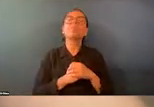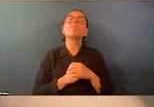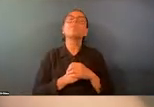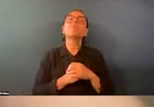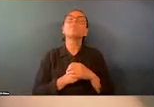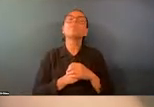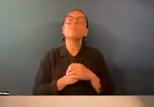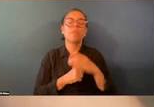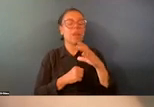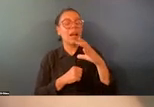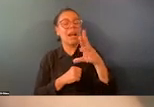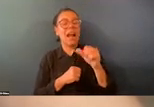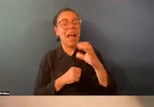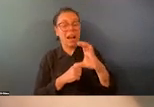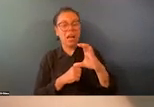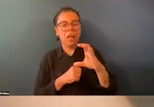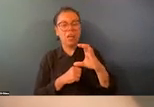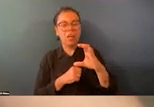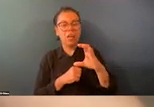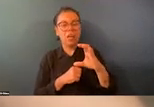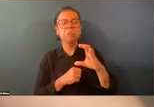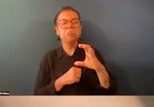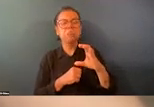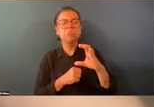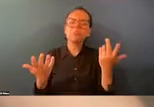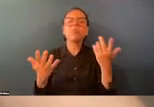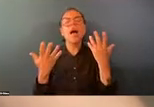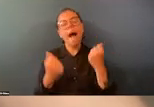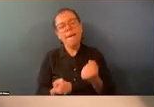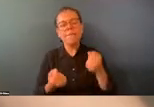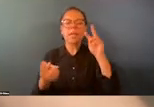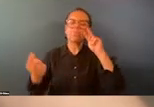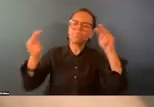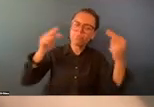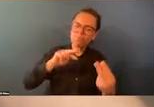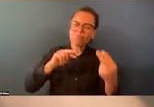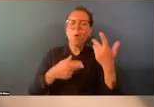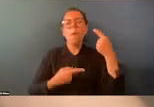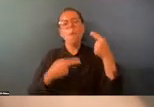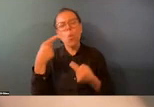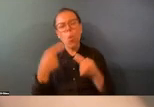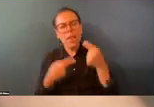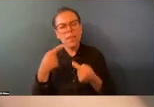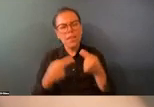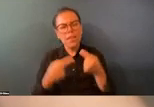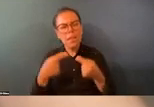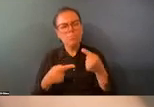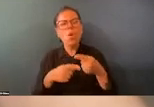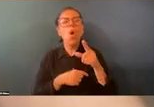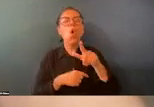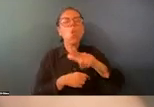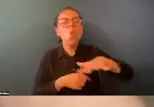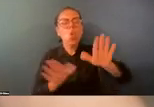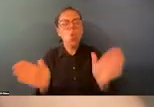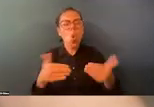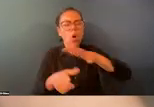The CAREC not only works at the policy level, we also work at the local level, and